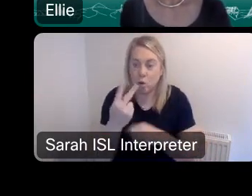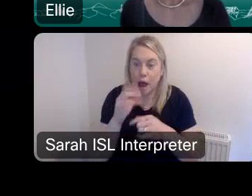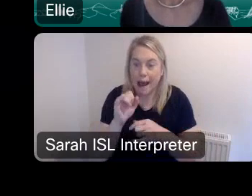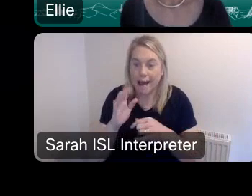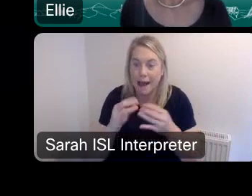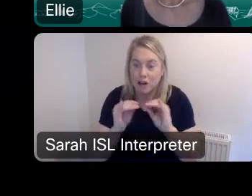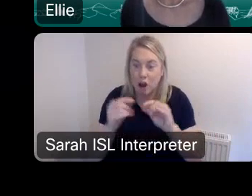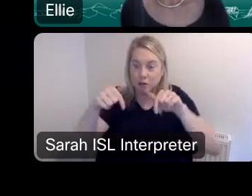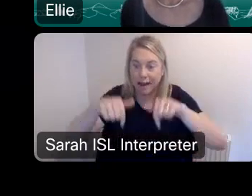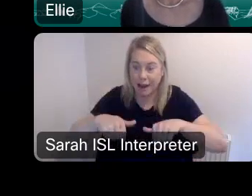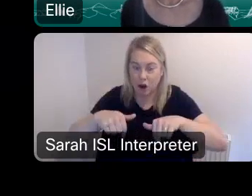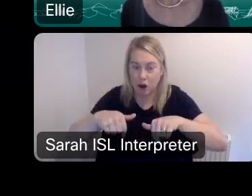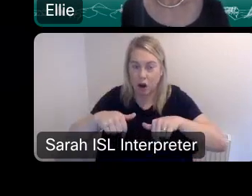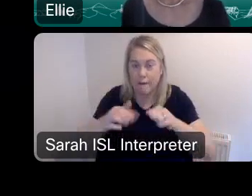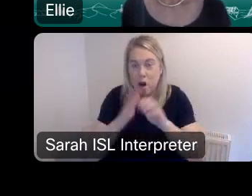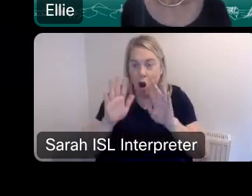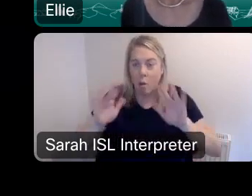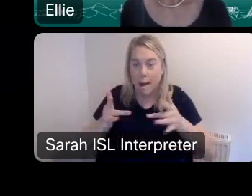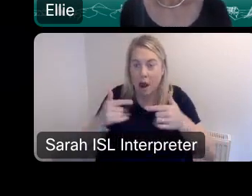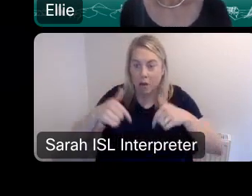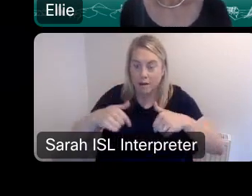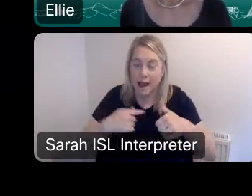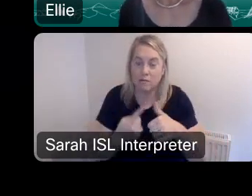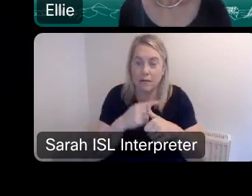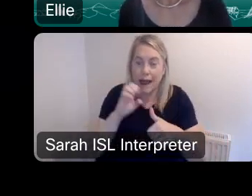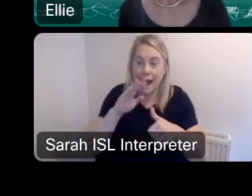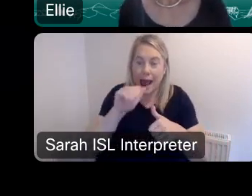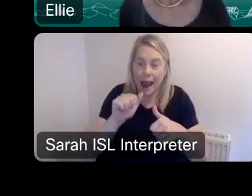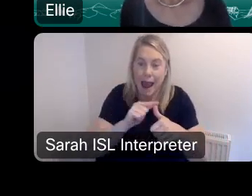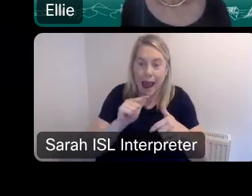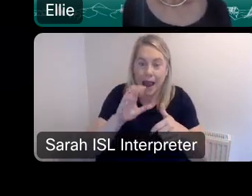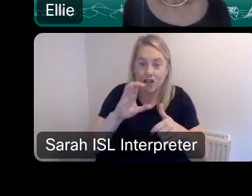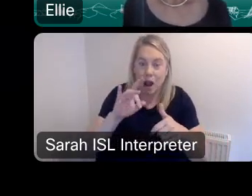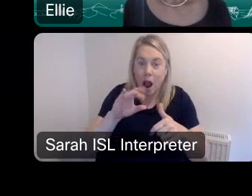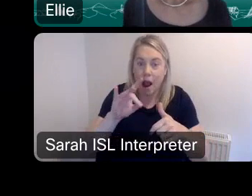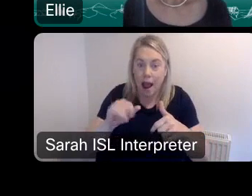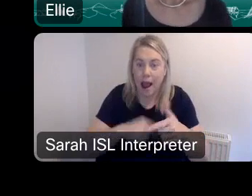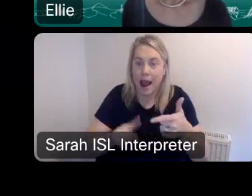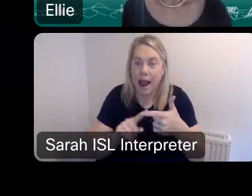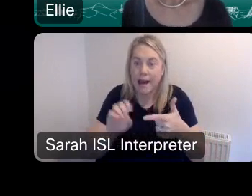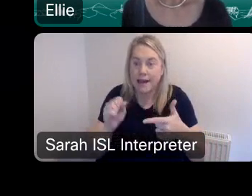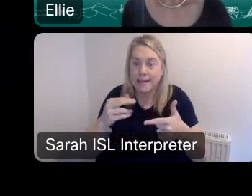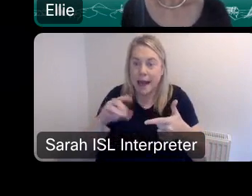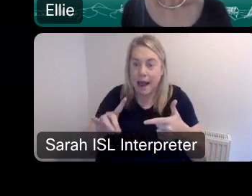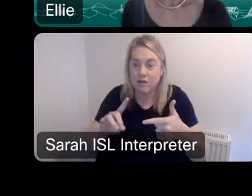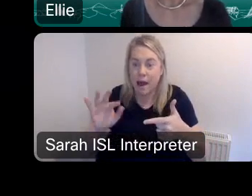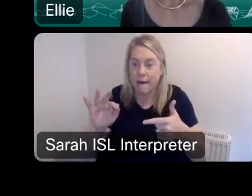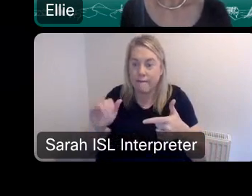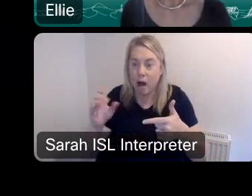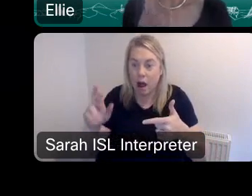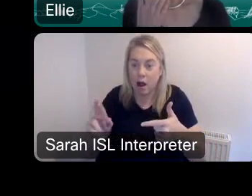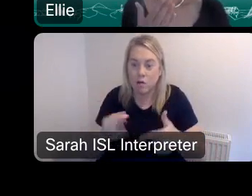ISL interpreters supporting us today. We have Ella Chihotska and Sarah Falconer, to whom we're